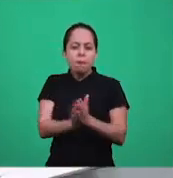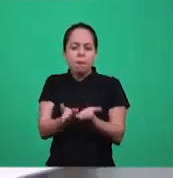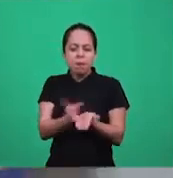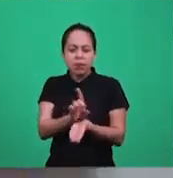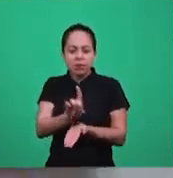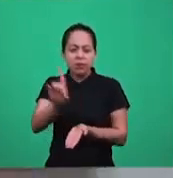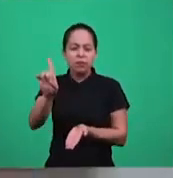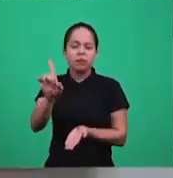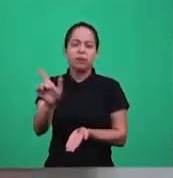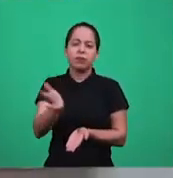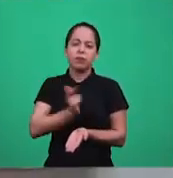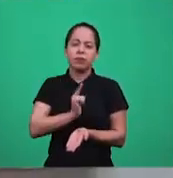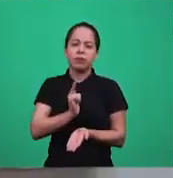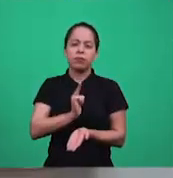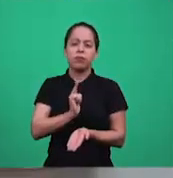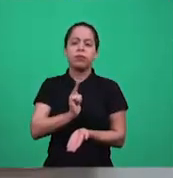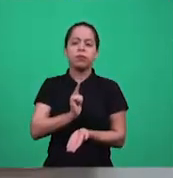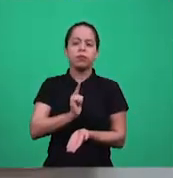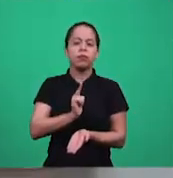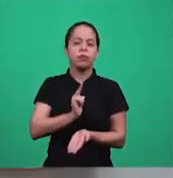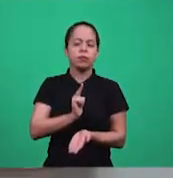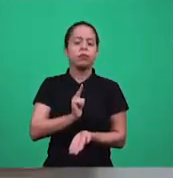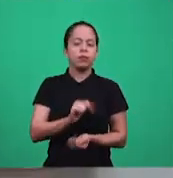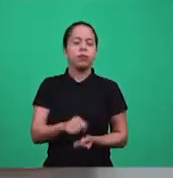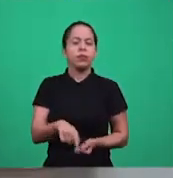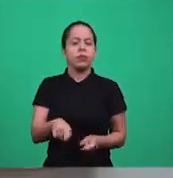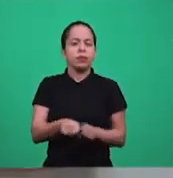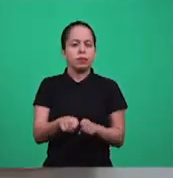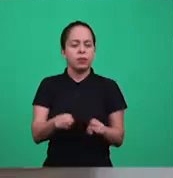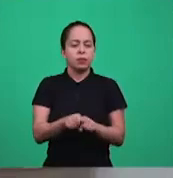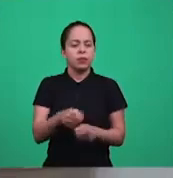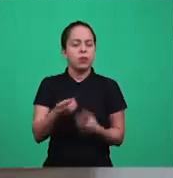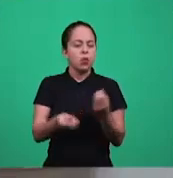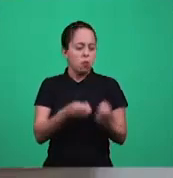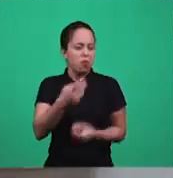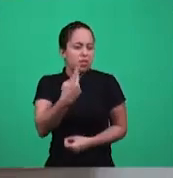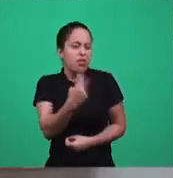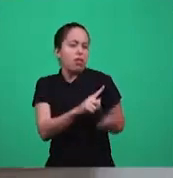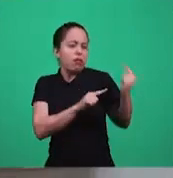interesting man, and he knew. He knew Jesus.